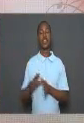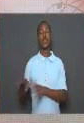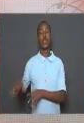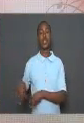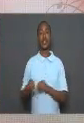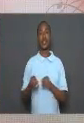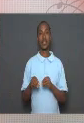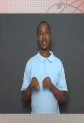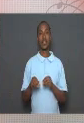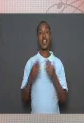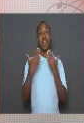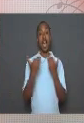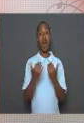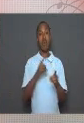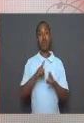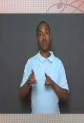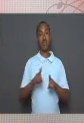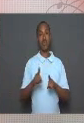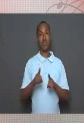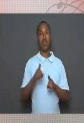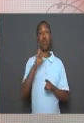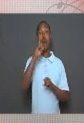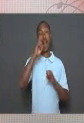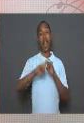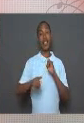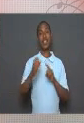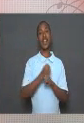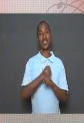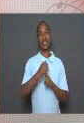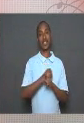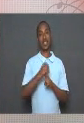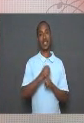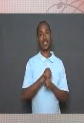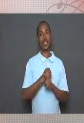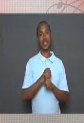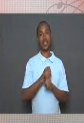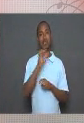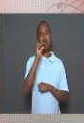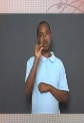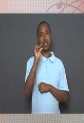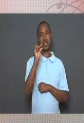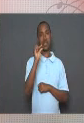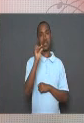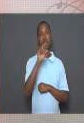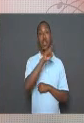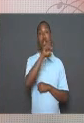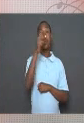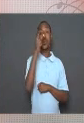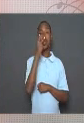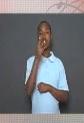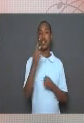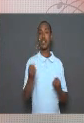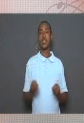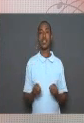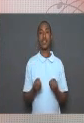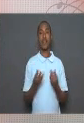Students, let us do one last activity. In a moment, you will see